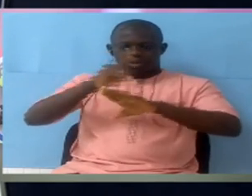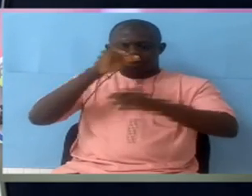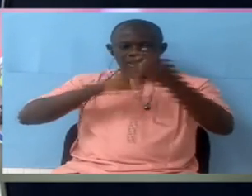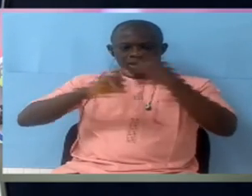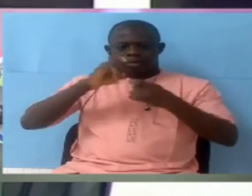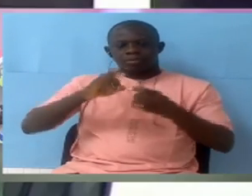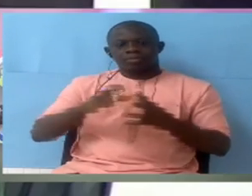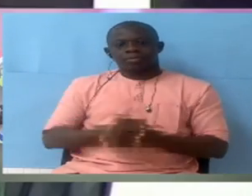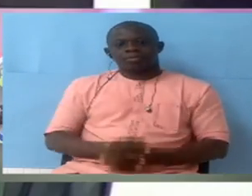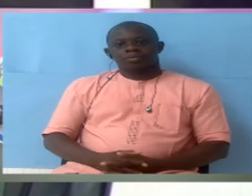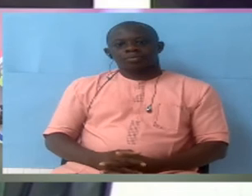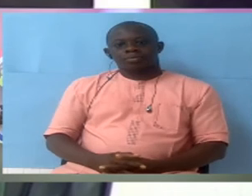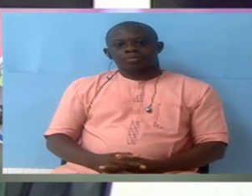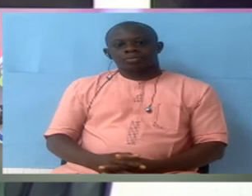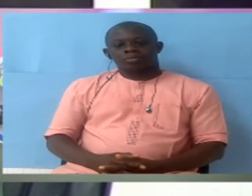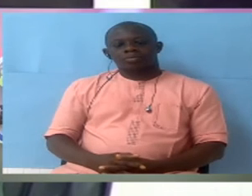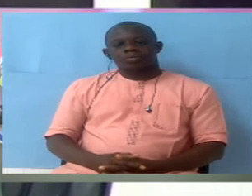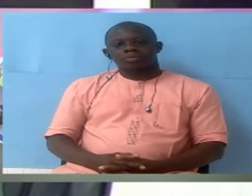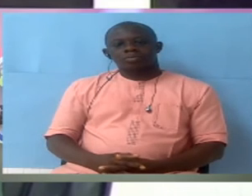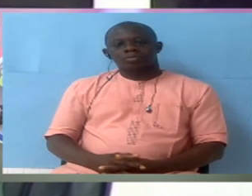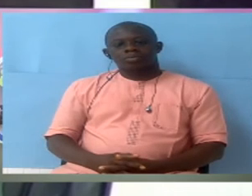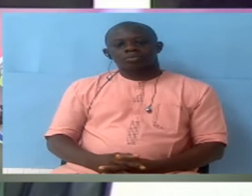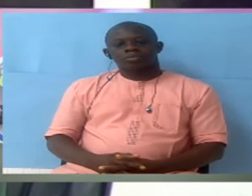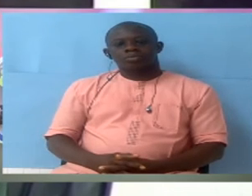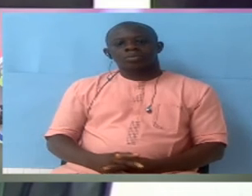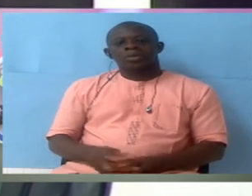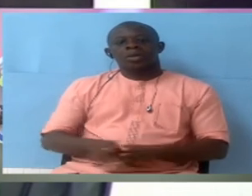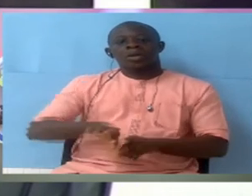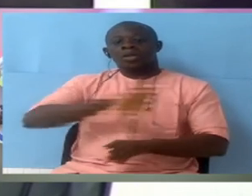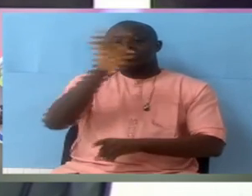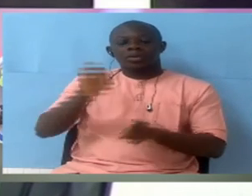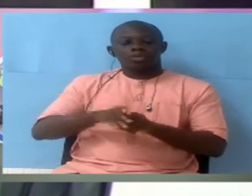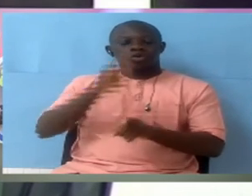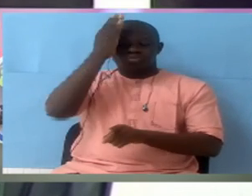The worst one was on the 10th of April.